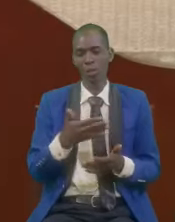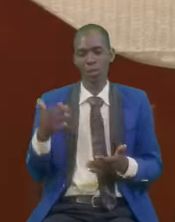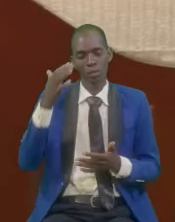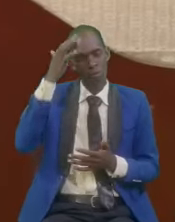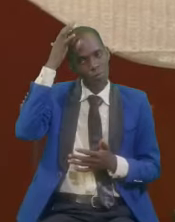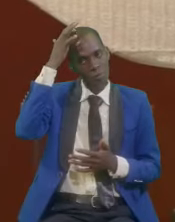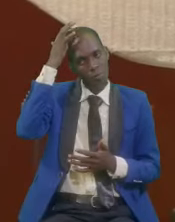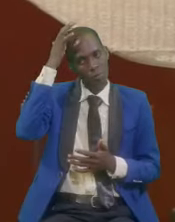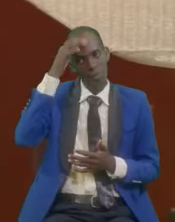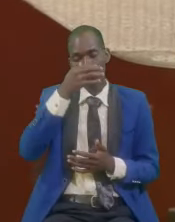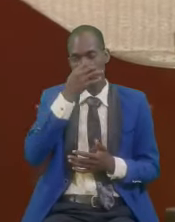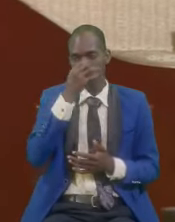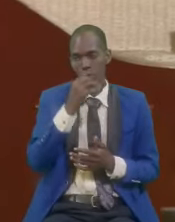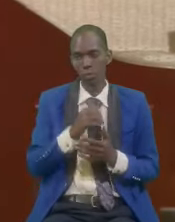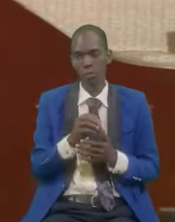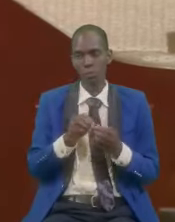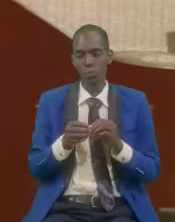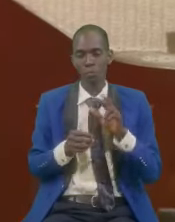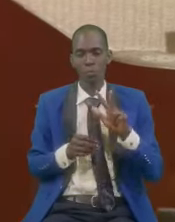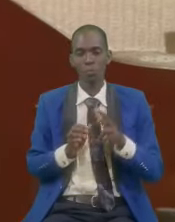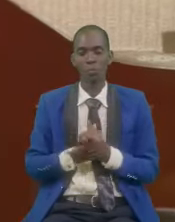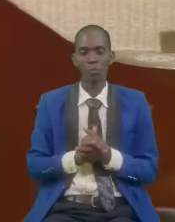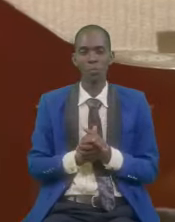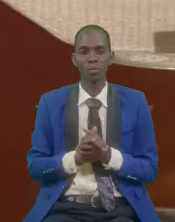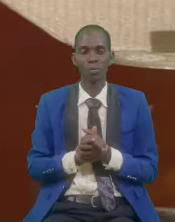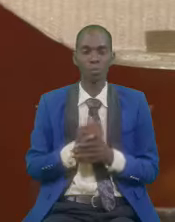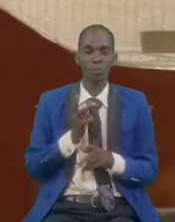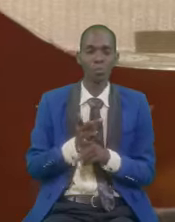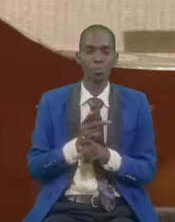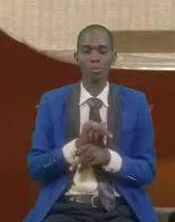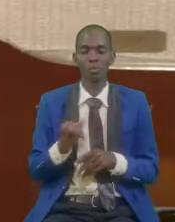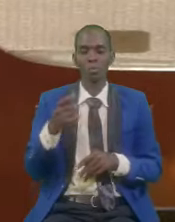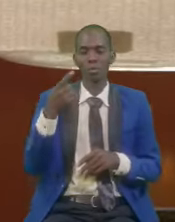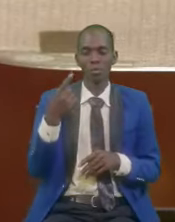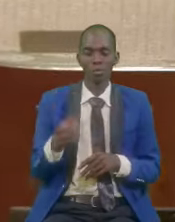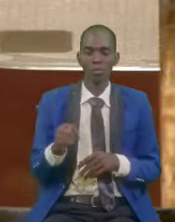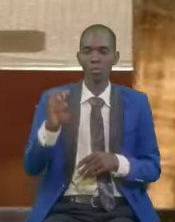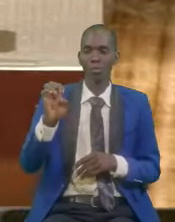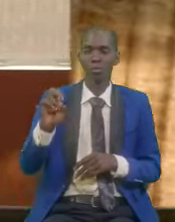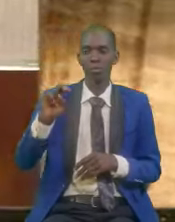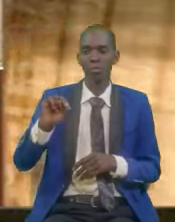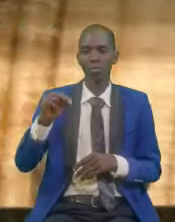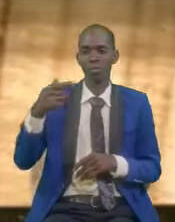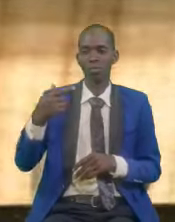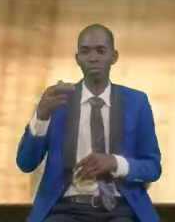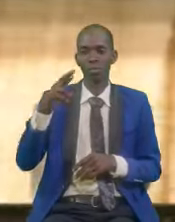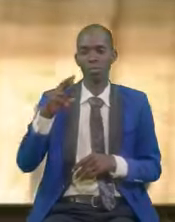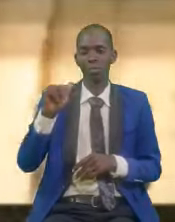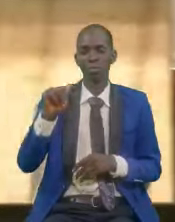now. Number three, we're looking at retaining the engrafted word